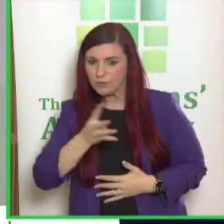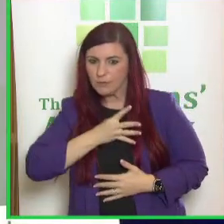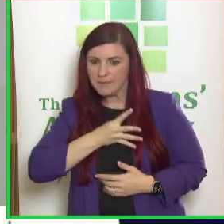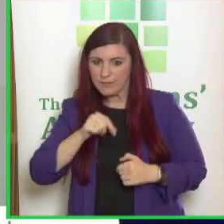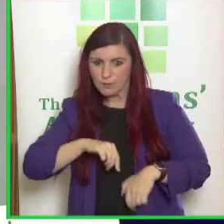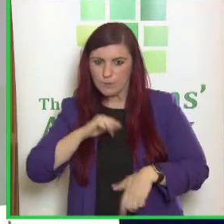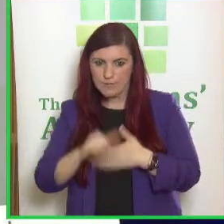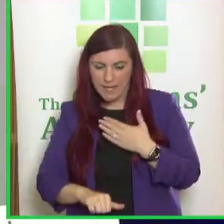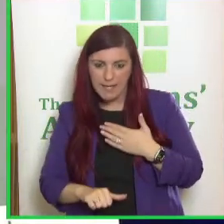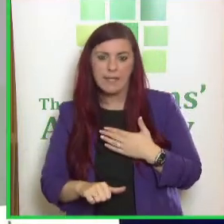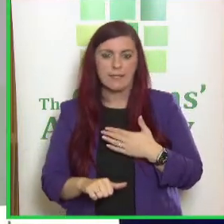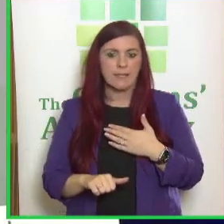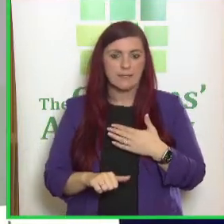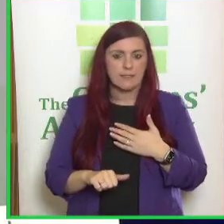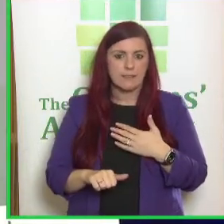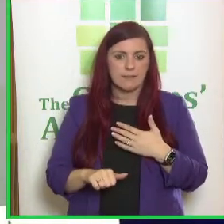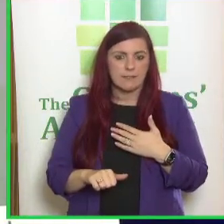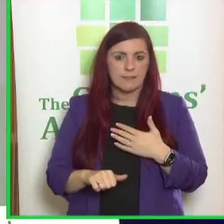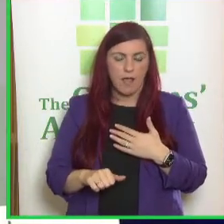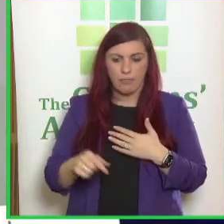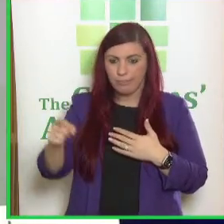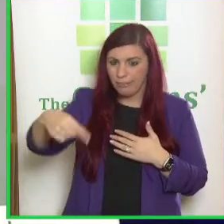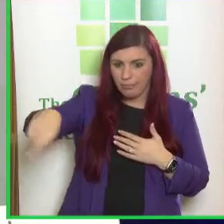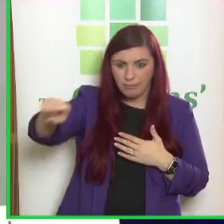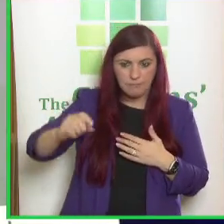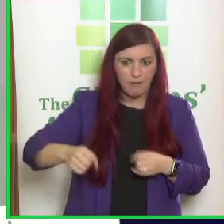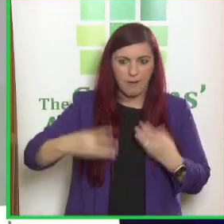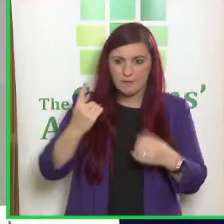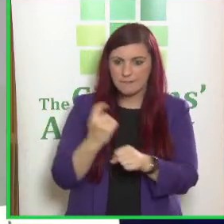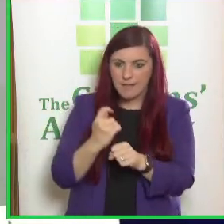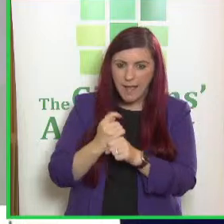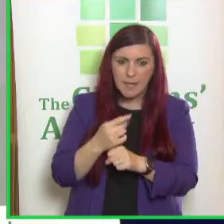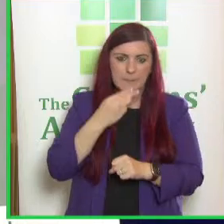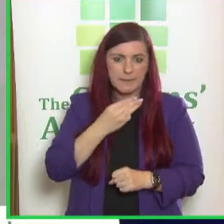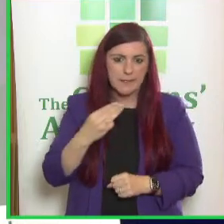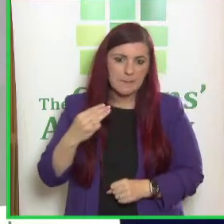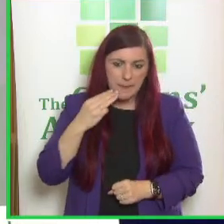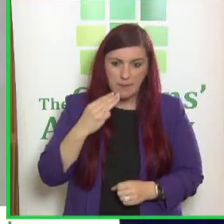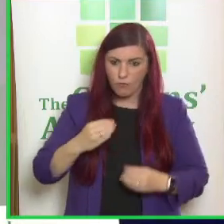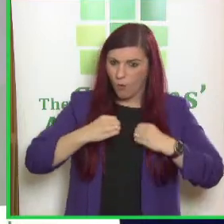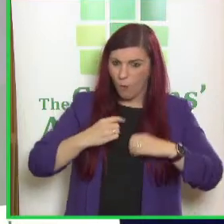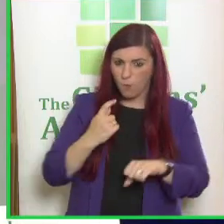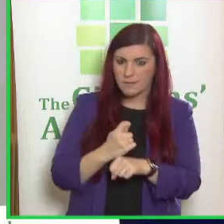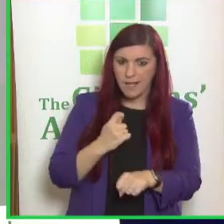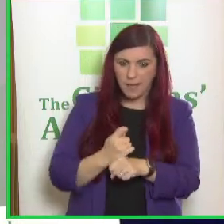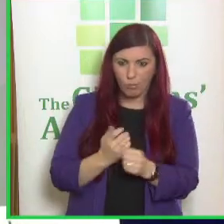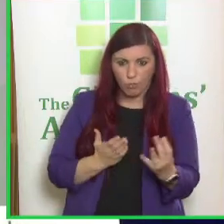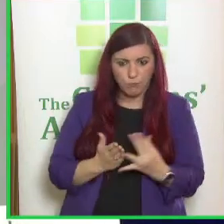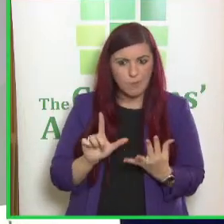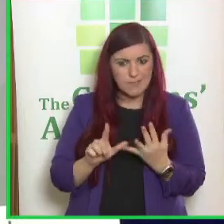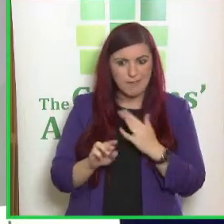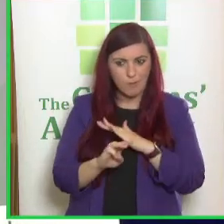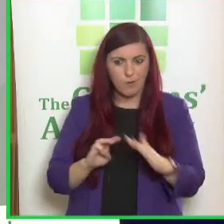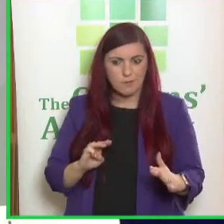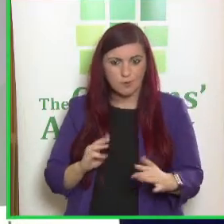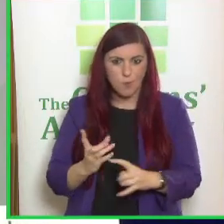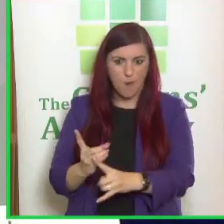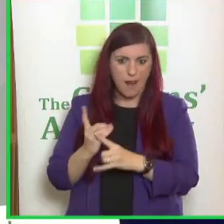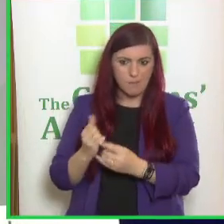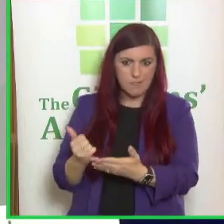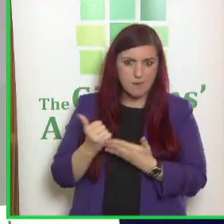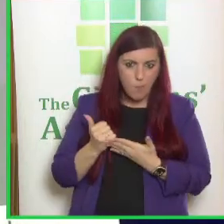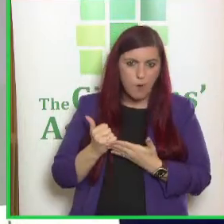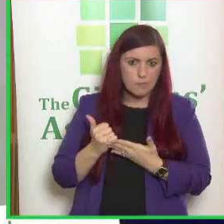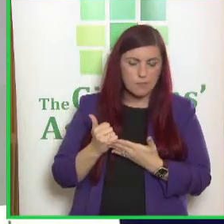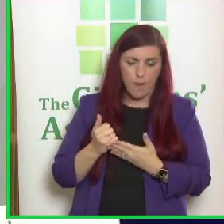throughout the process, and they gave a lot of time and commitment of their own time over a 7-month period, so I would really like to